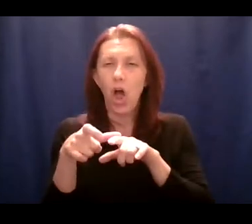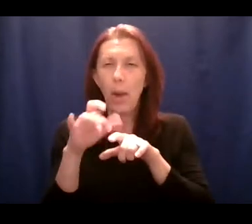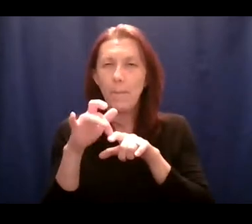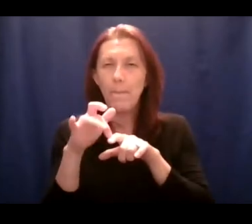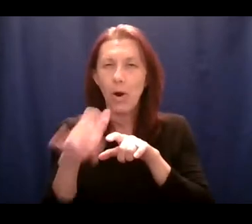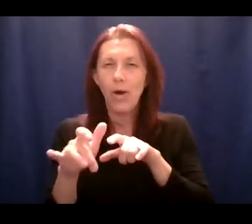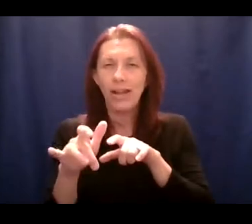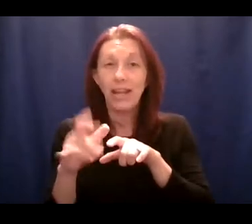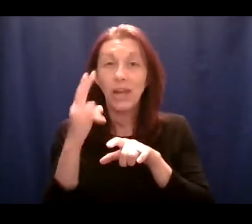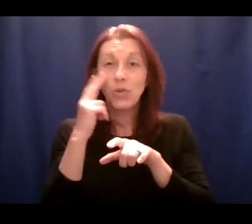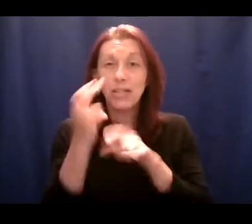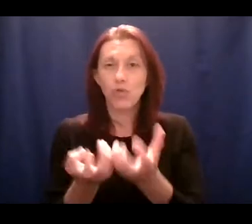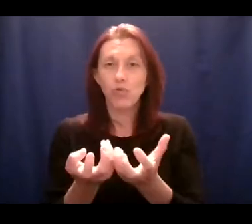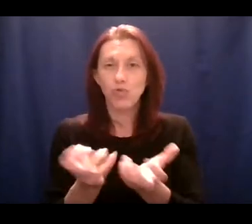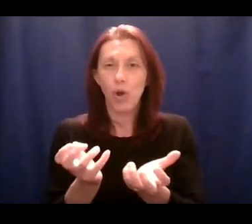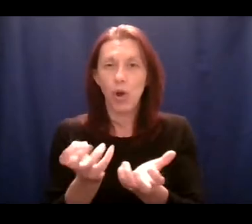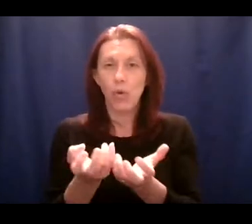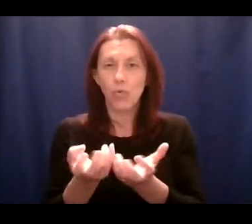rows and rows of teeth there.